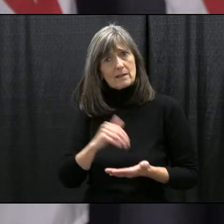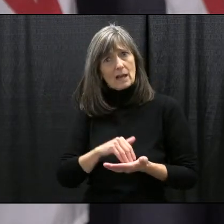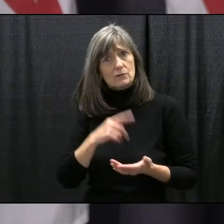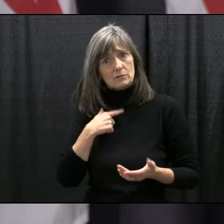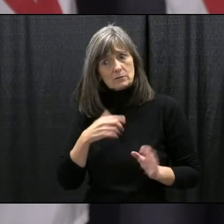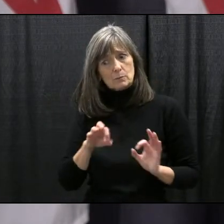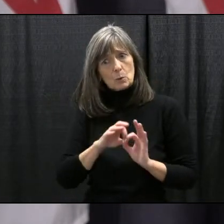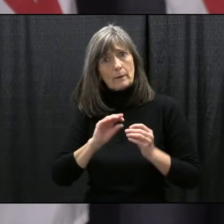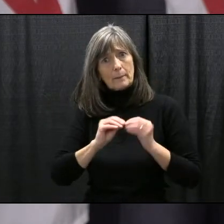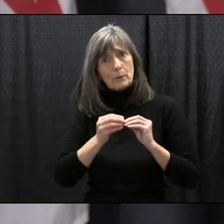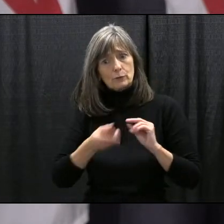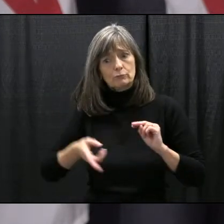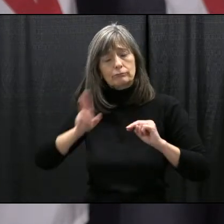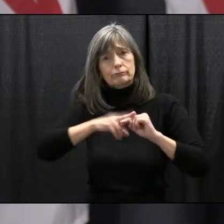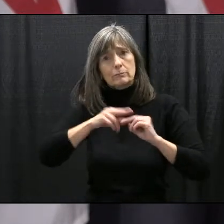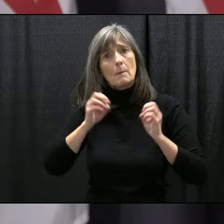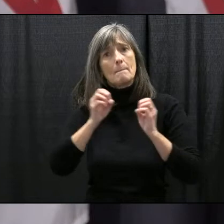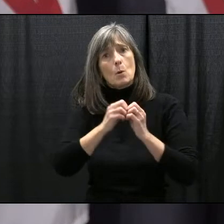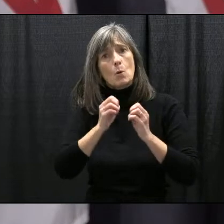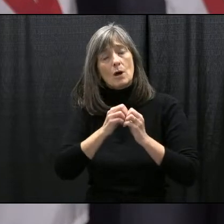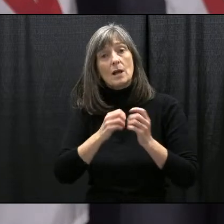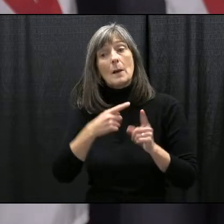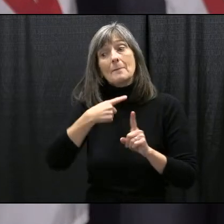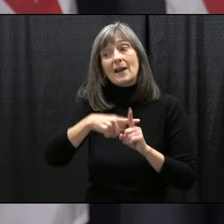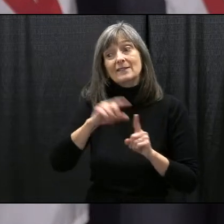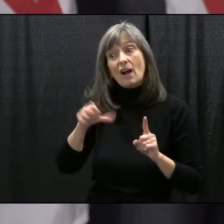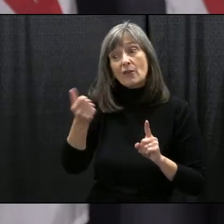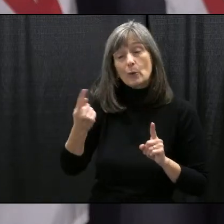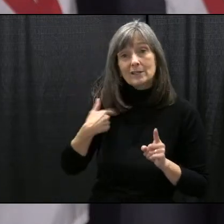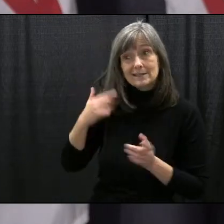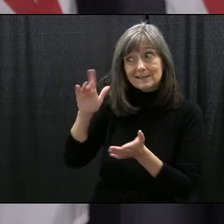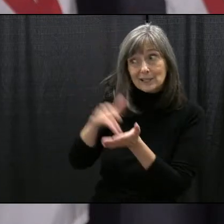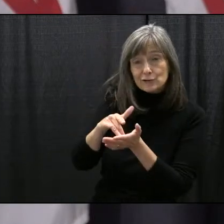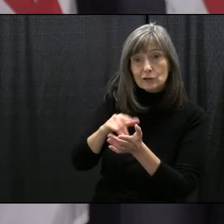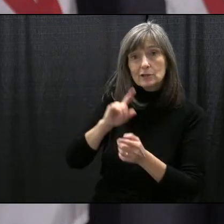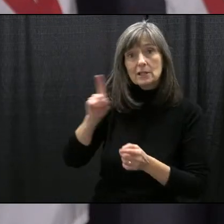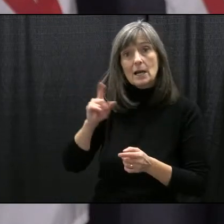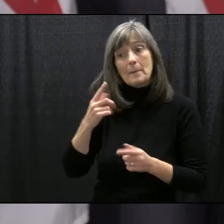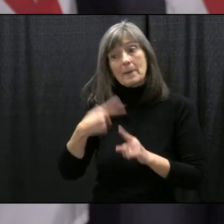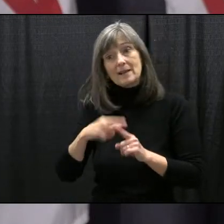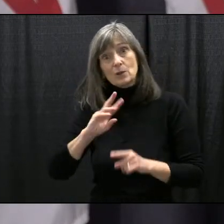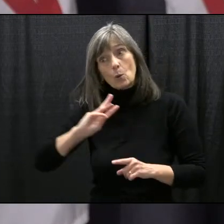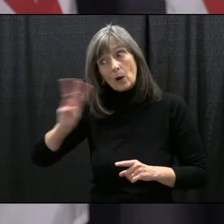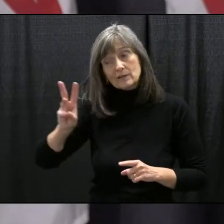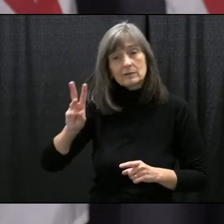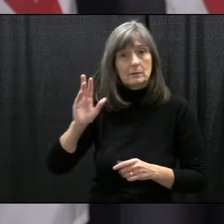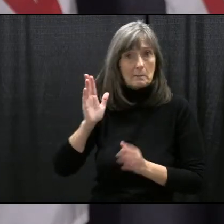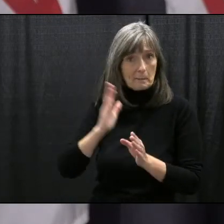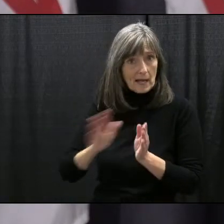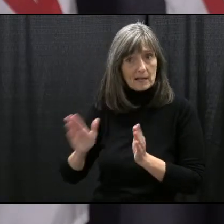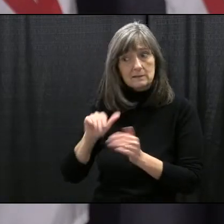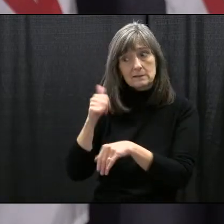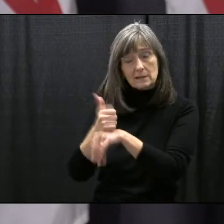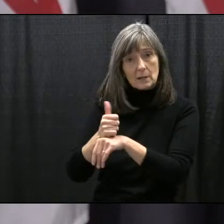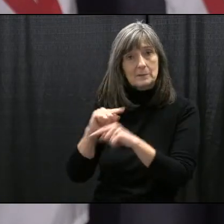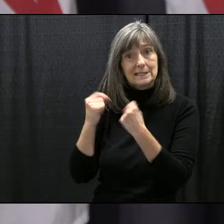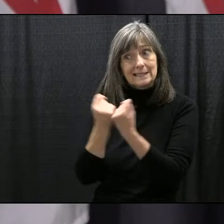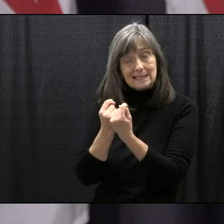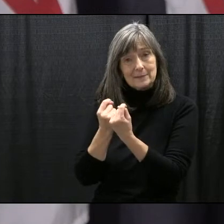you're now going to have another one in Central, and you're going to have one in Western. The goal, I think,